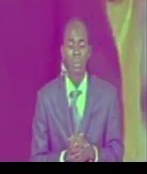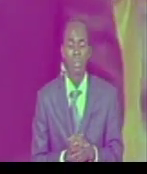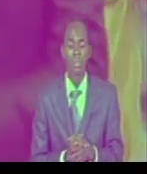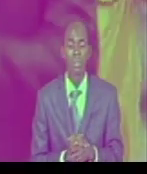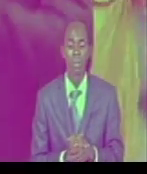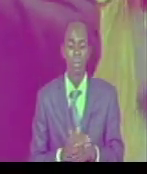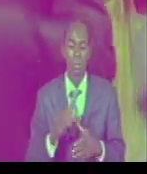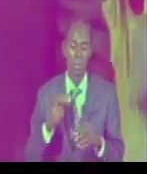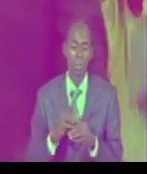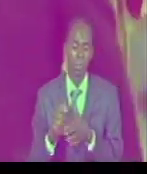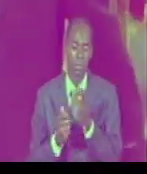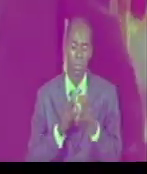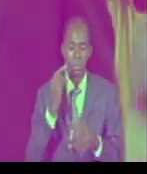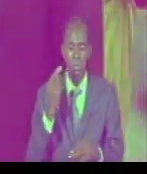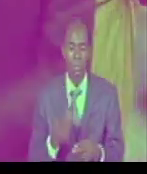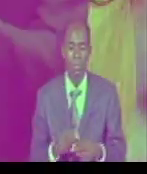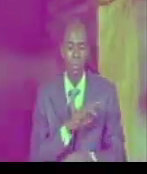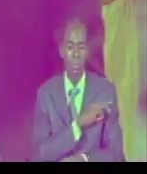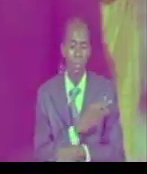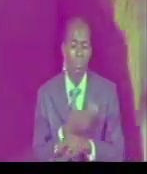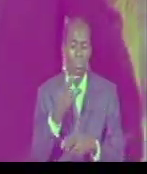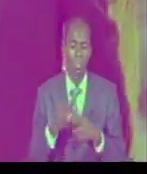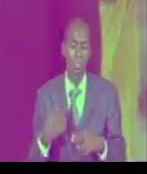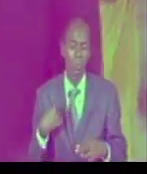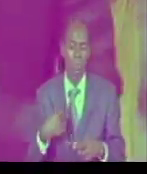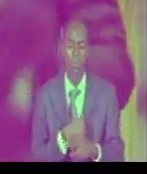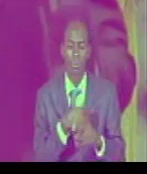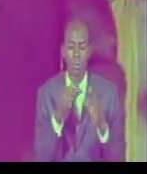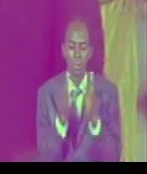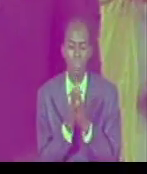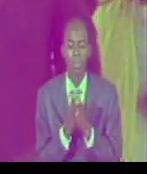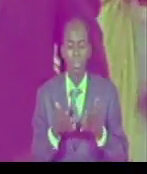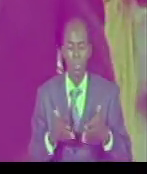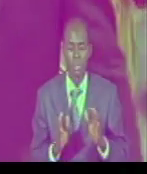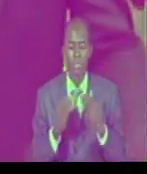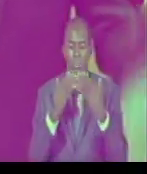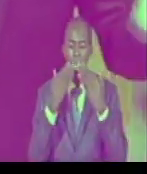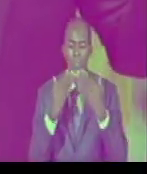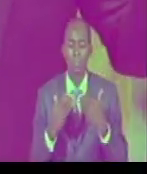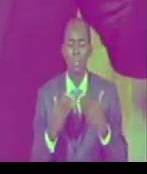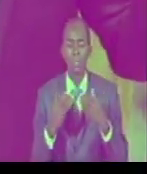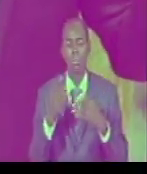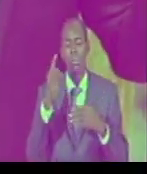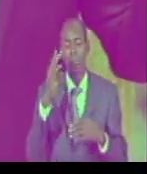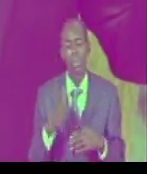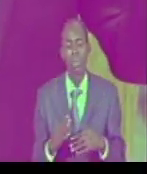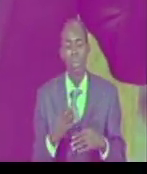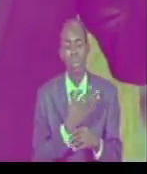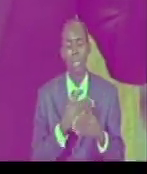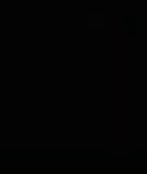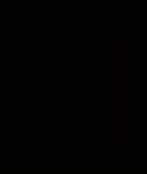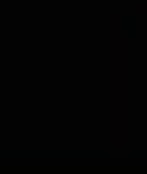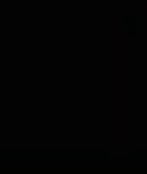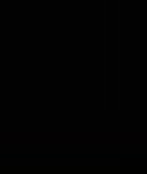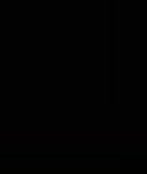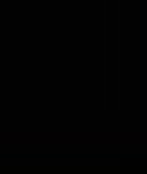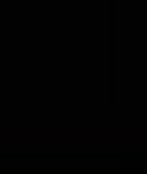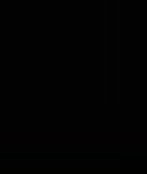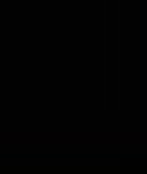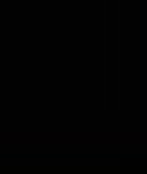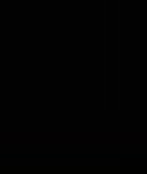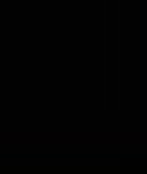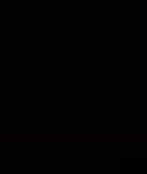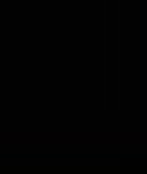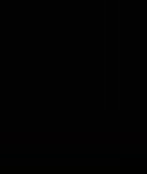In Jesus' mighty name we pray. Let's appreciate God and thank him for answering all our prayers. Give him glory. Give